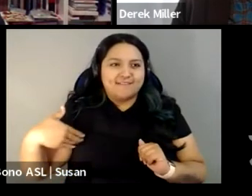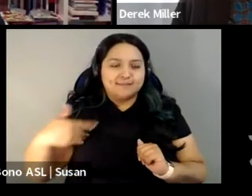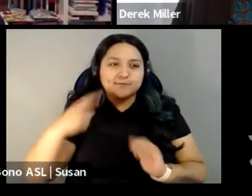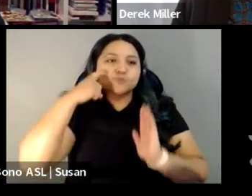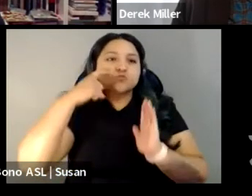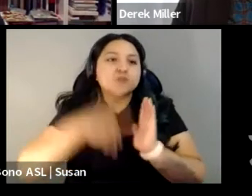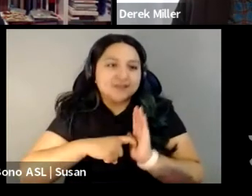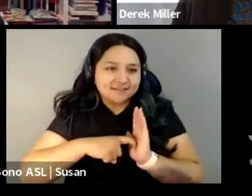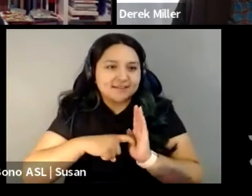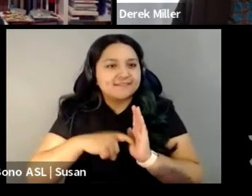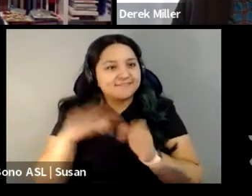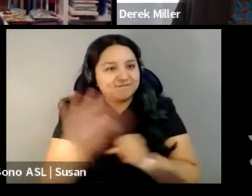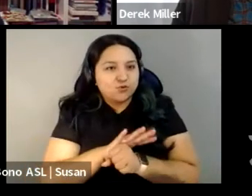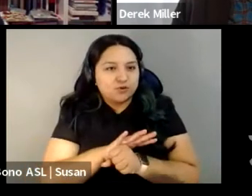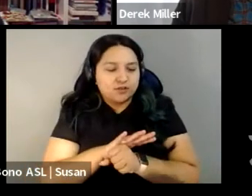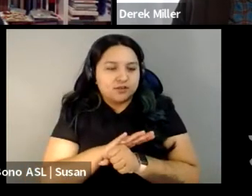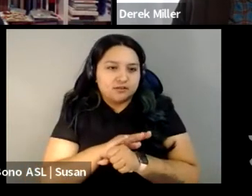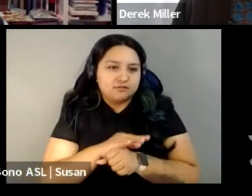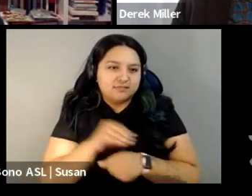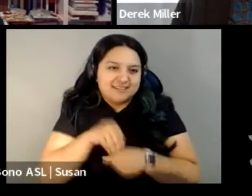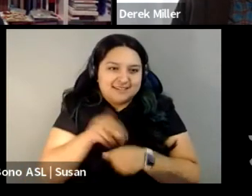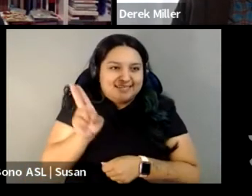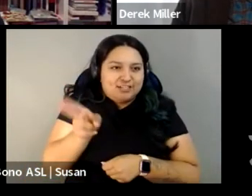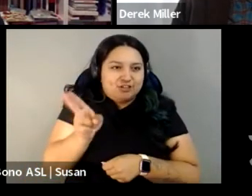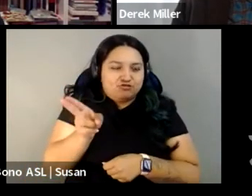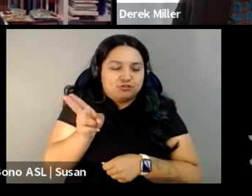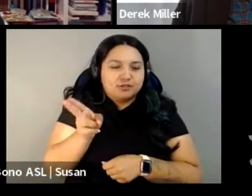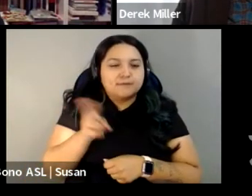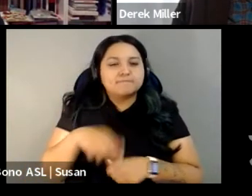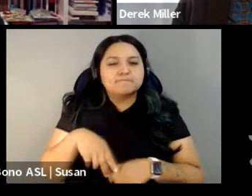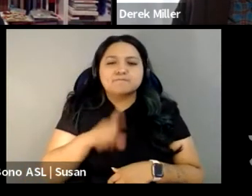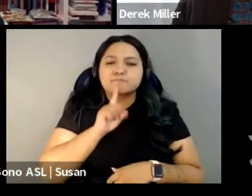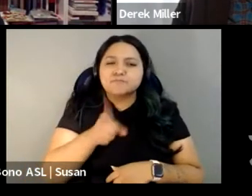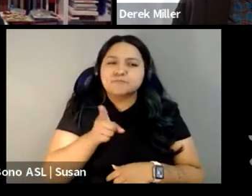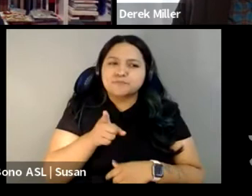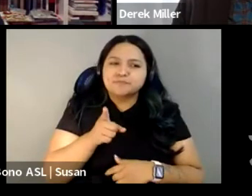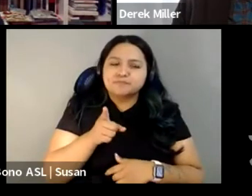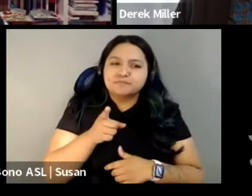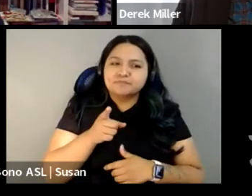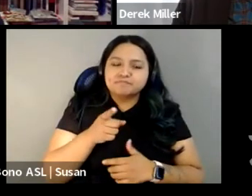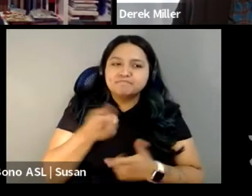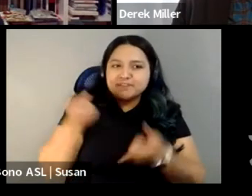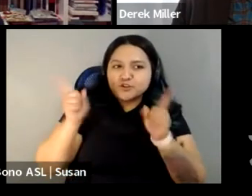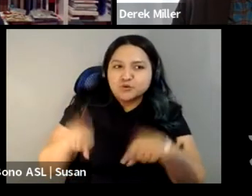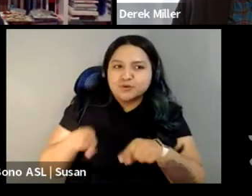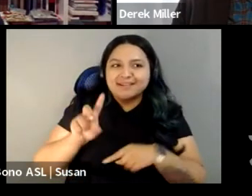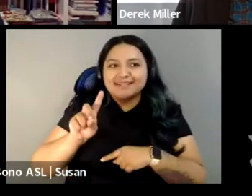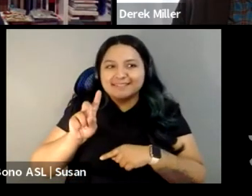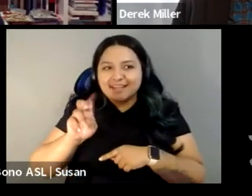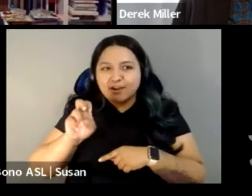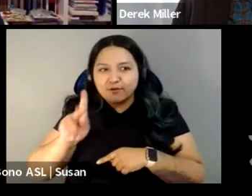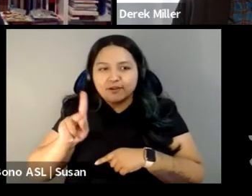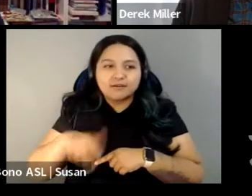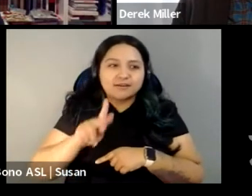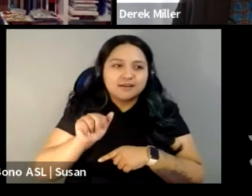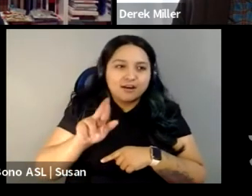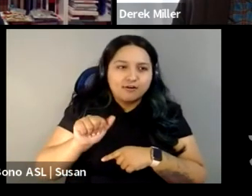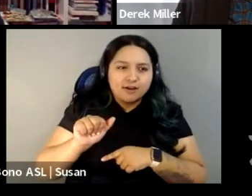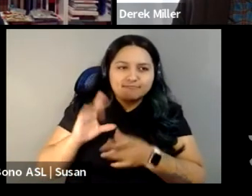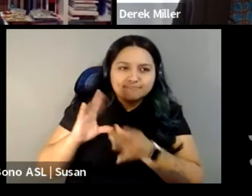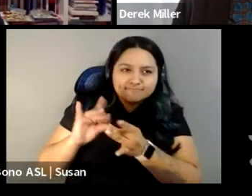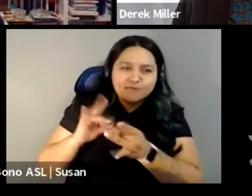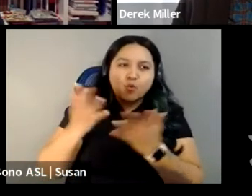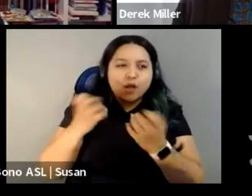would really, again, echo Derek and Cara in wanting to see more about these figures and